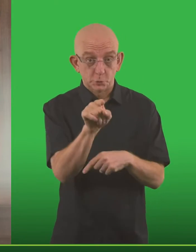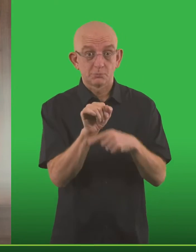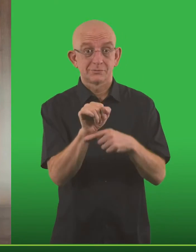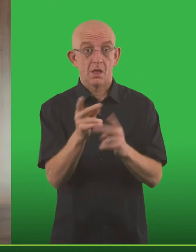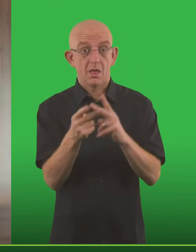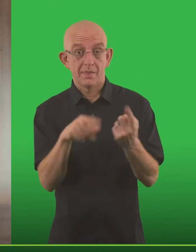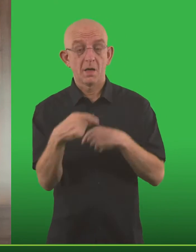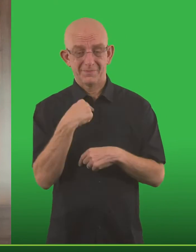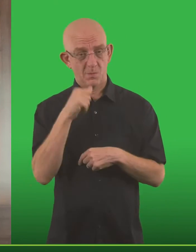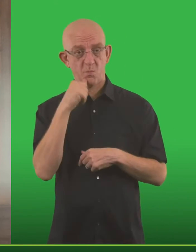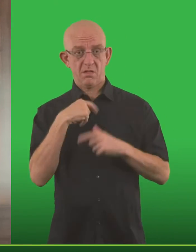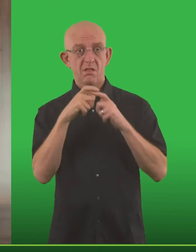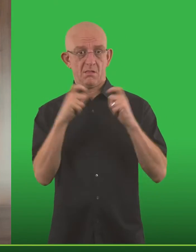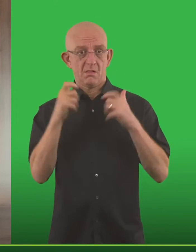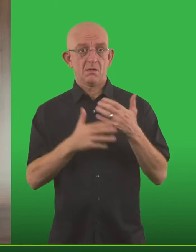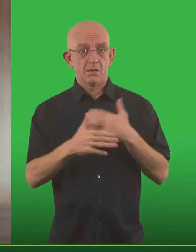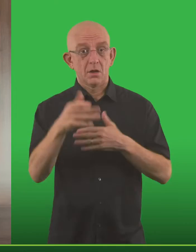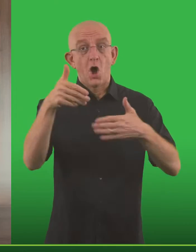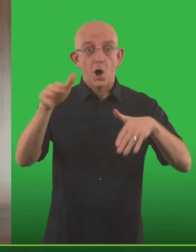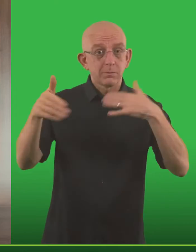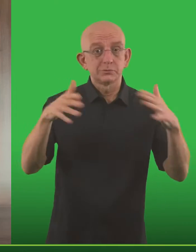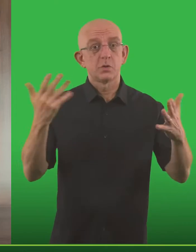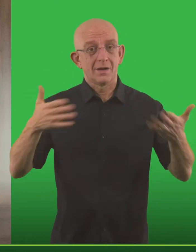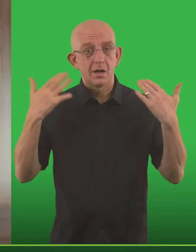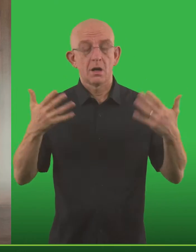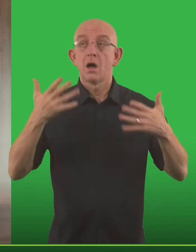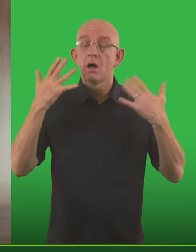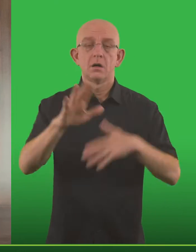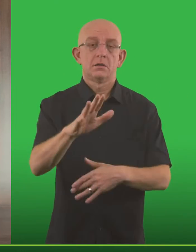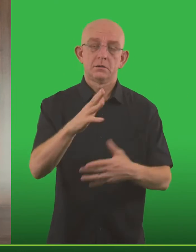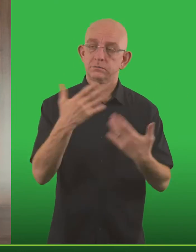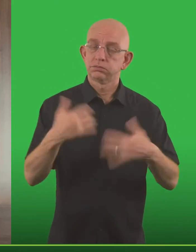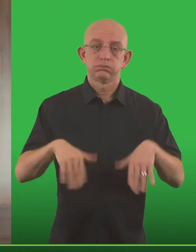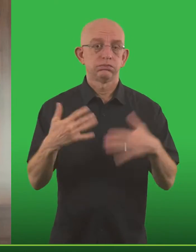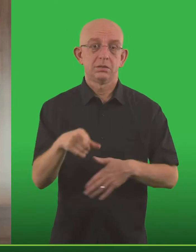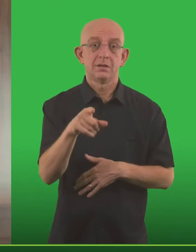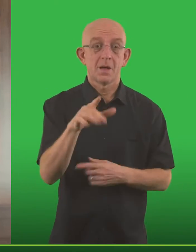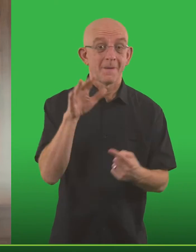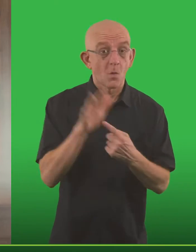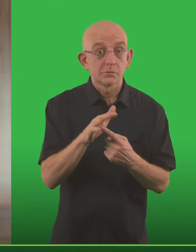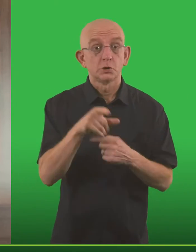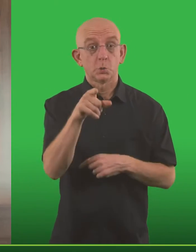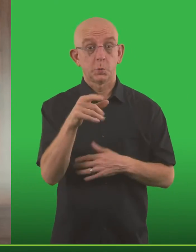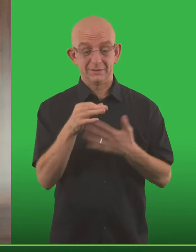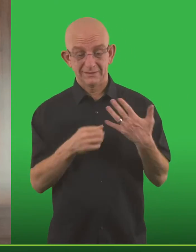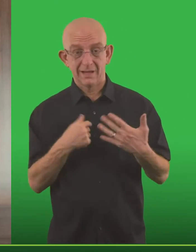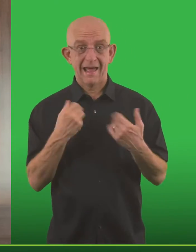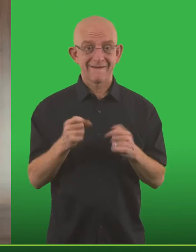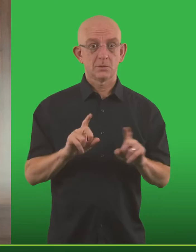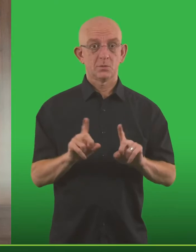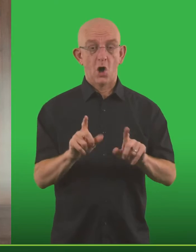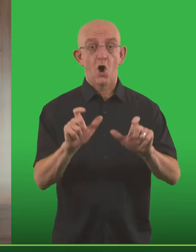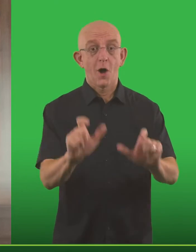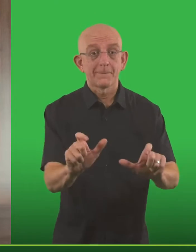mask for some considerable time to come. Open the windows, get ventilation. Fresh air really makes a difference. Most importantly, if